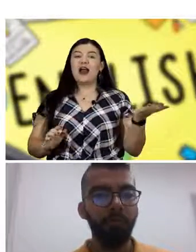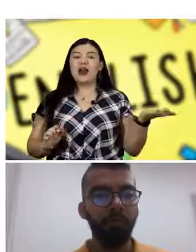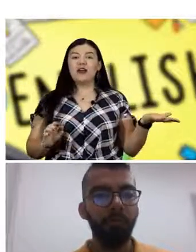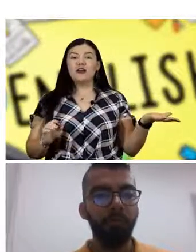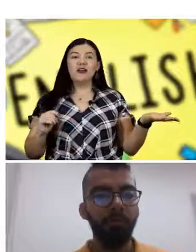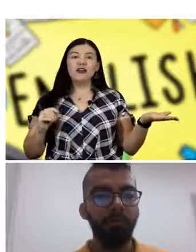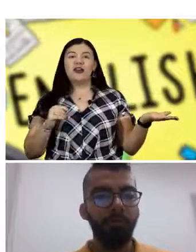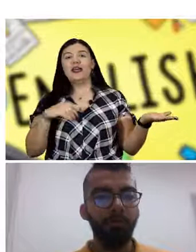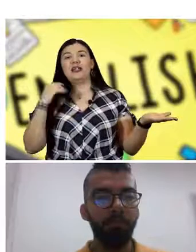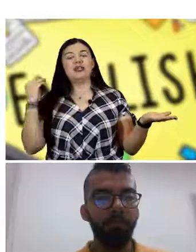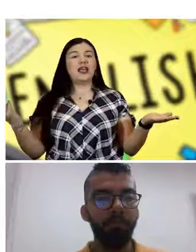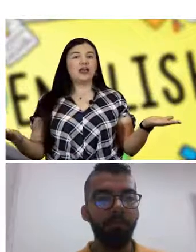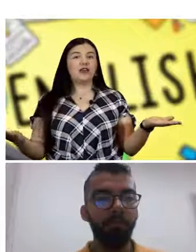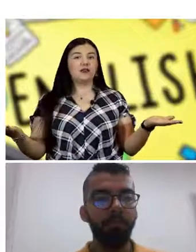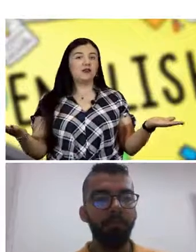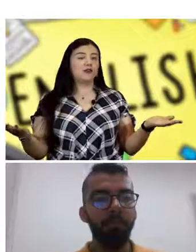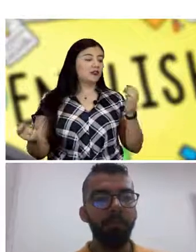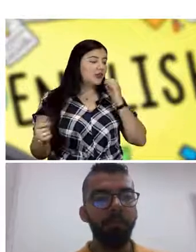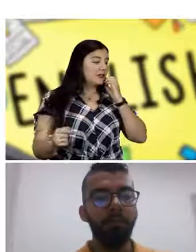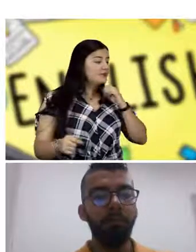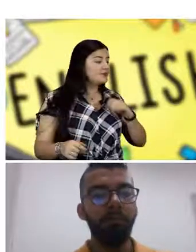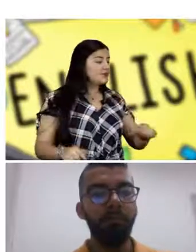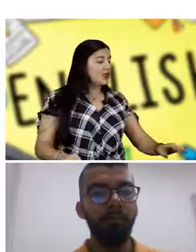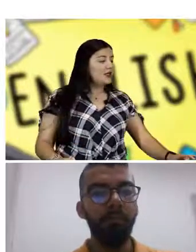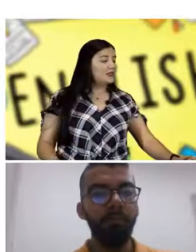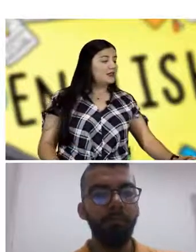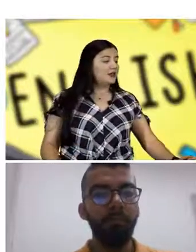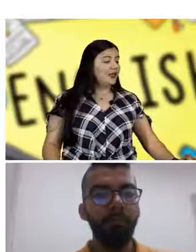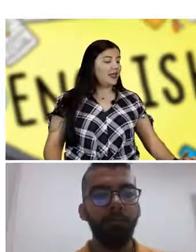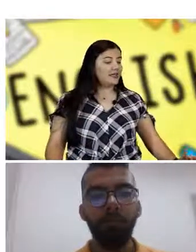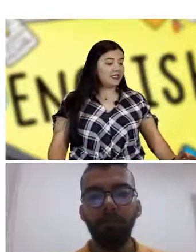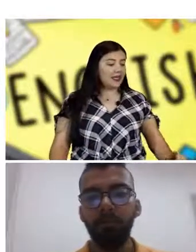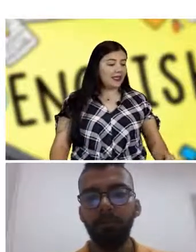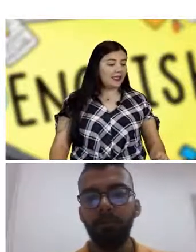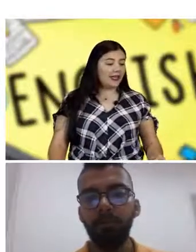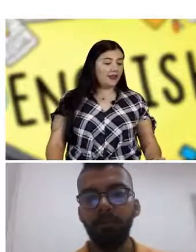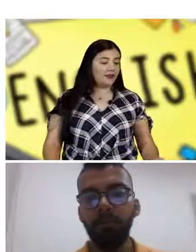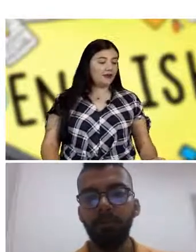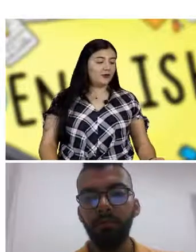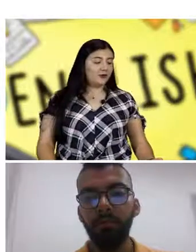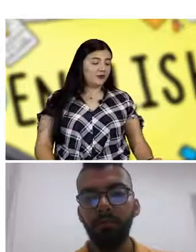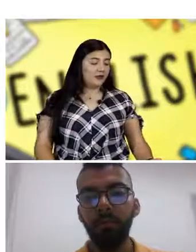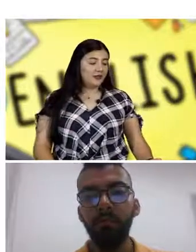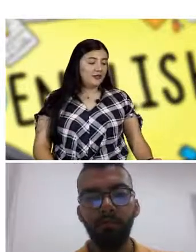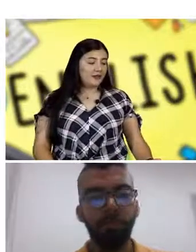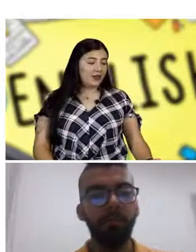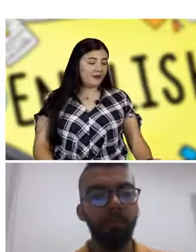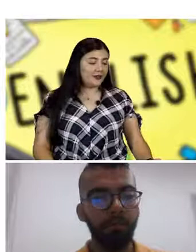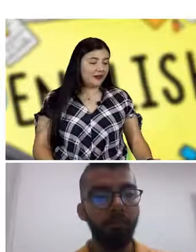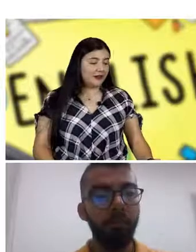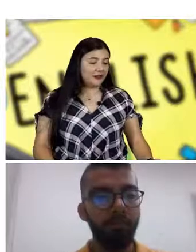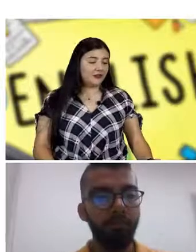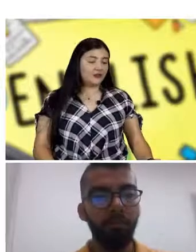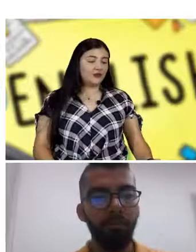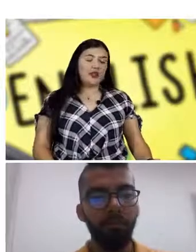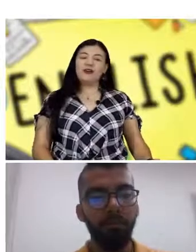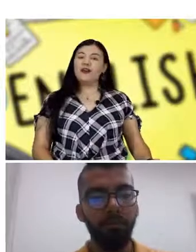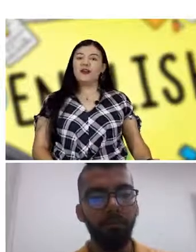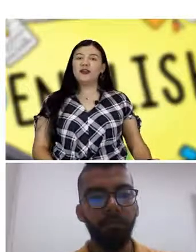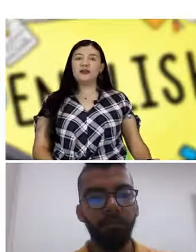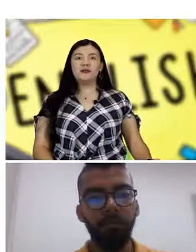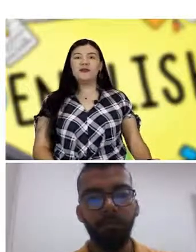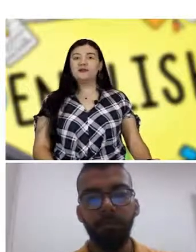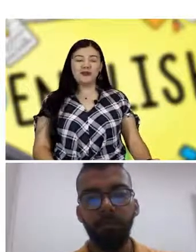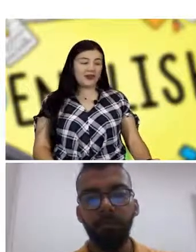okay? Ankle and ankle. Good. So it's an ankle. Very good.